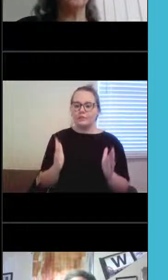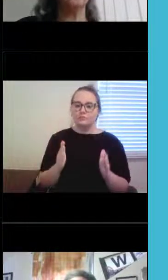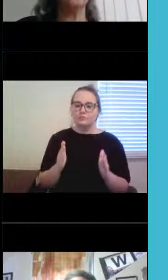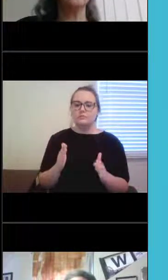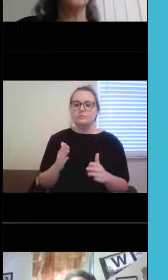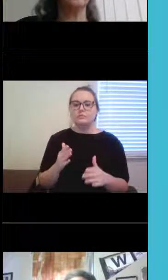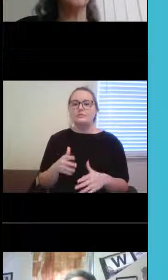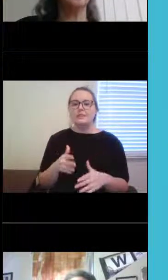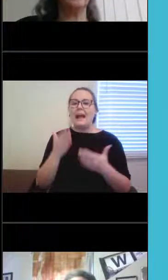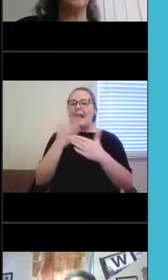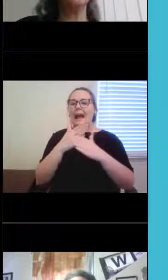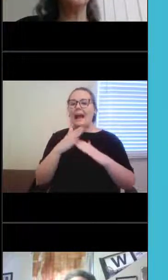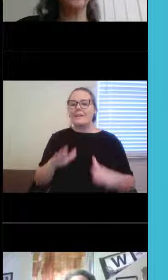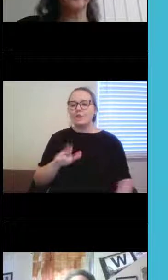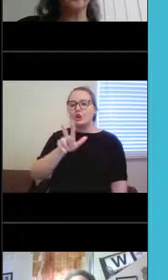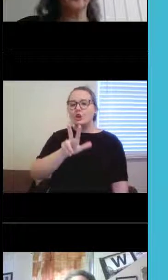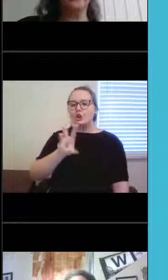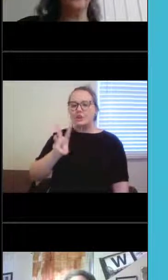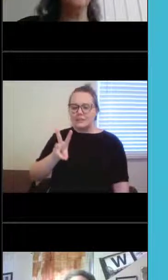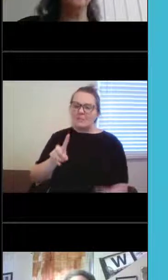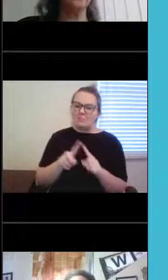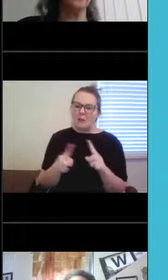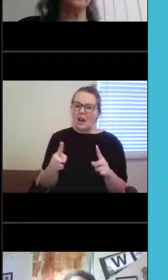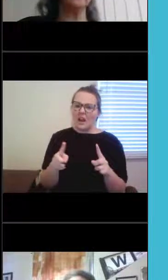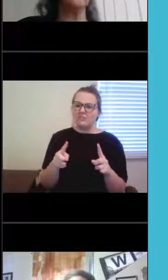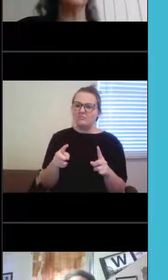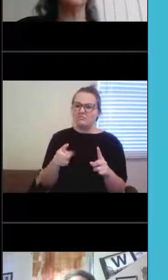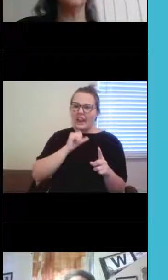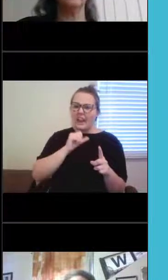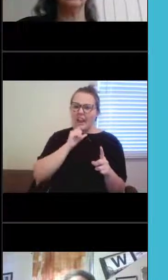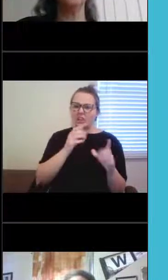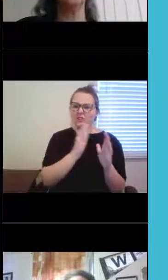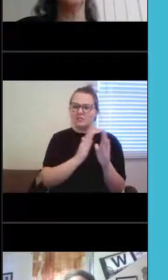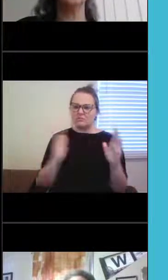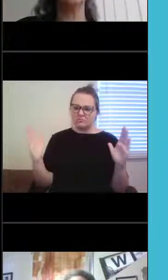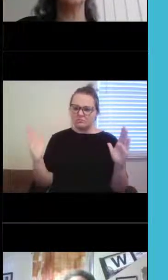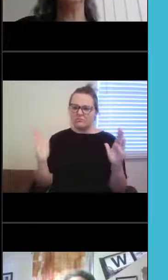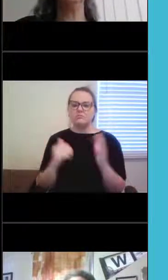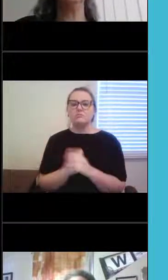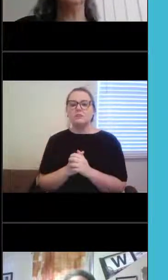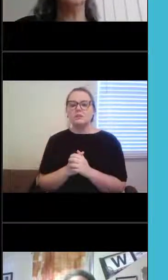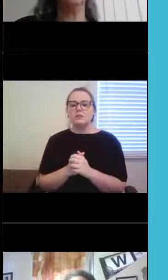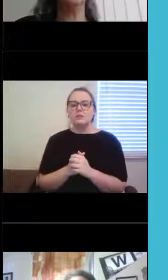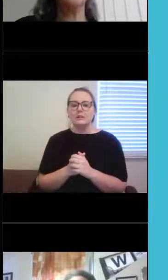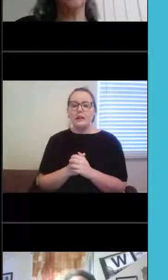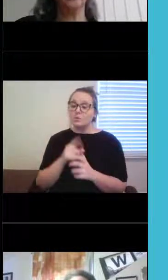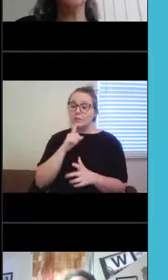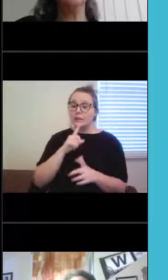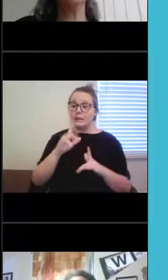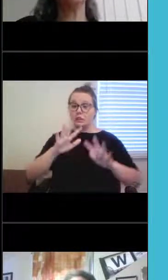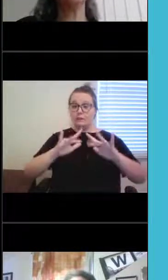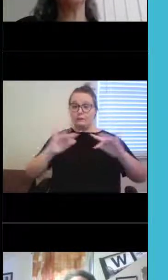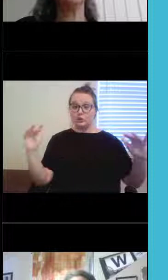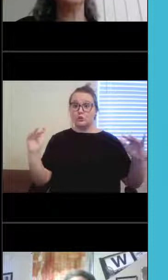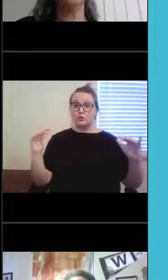36 years old, but you can see a wide span. And there was a racially and ethnically diverse sample. This was a